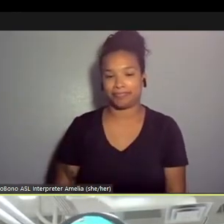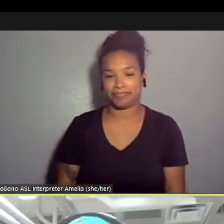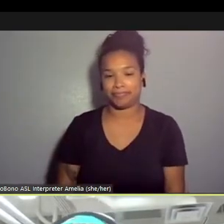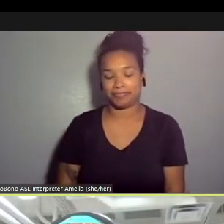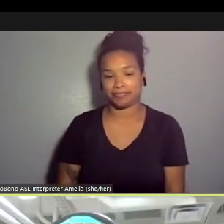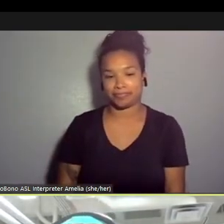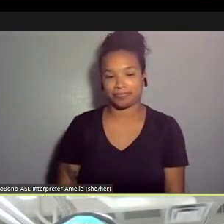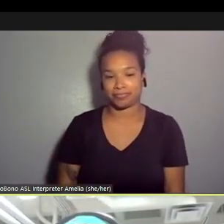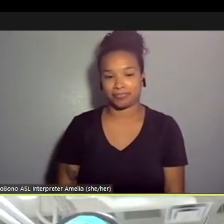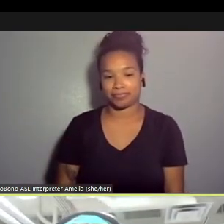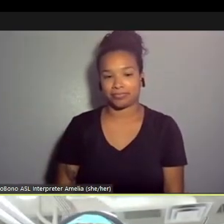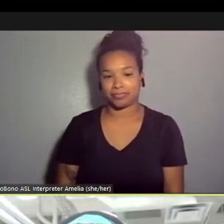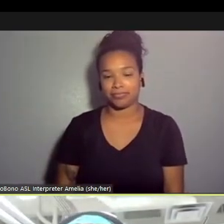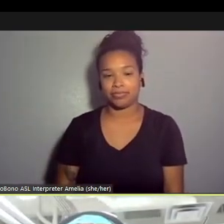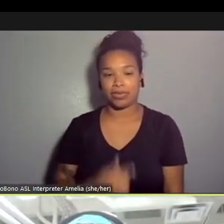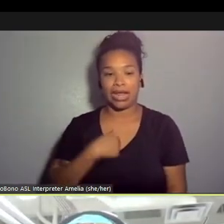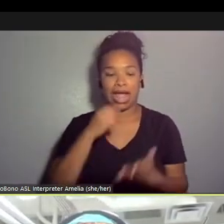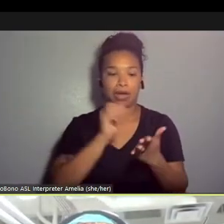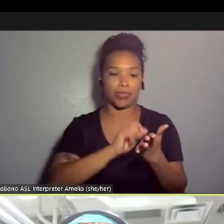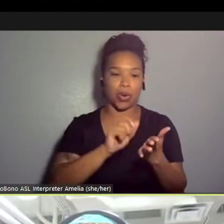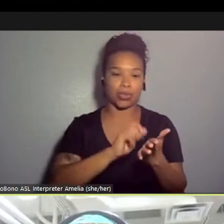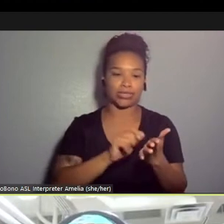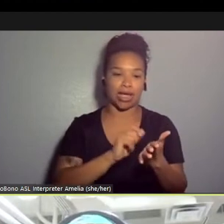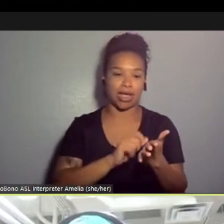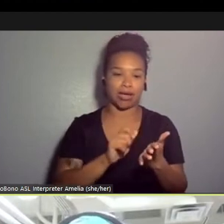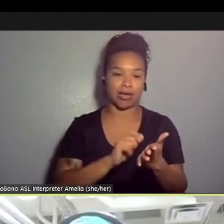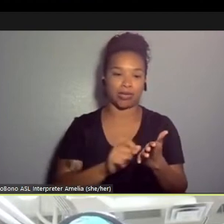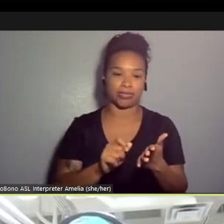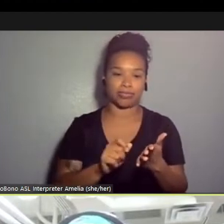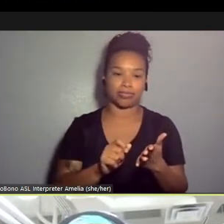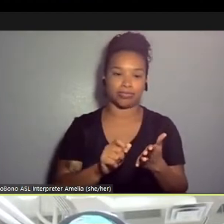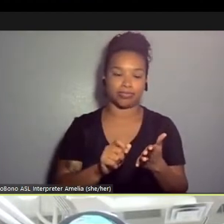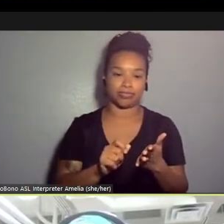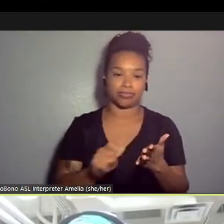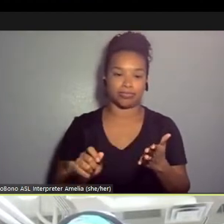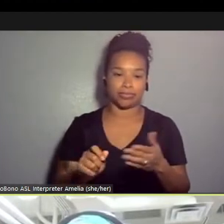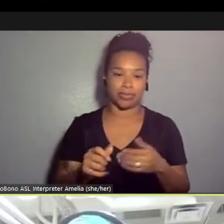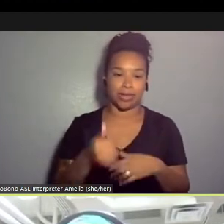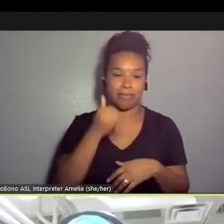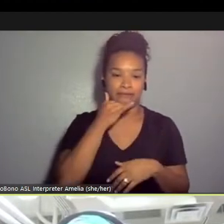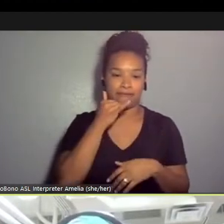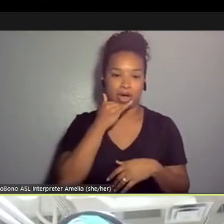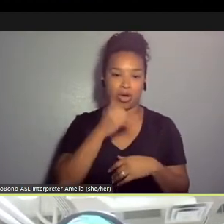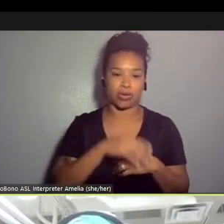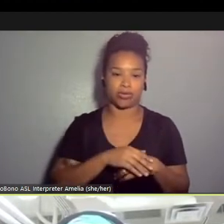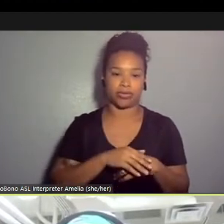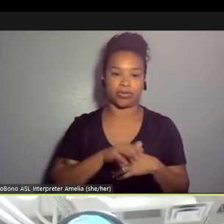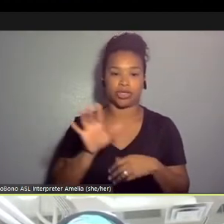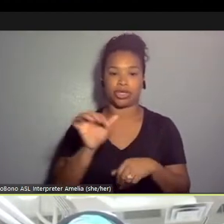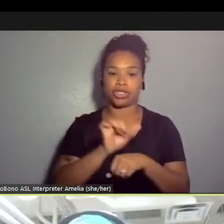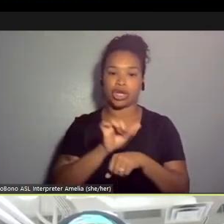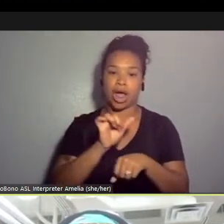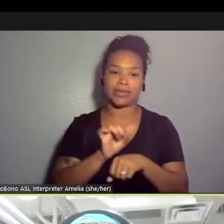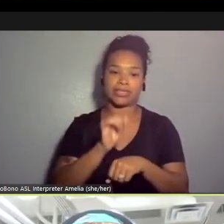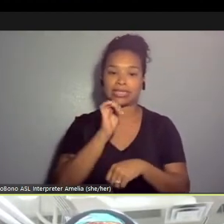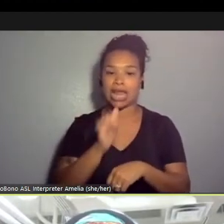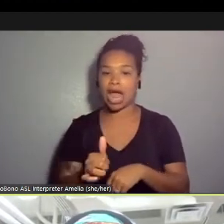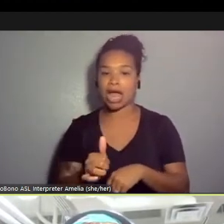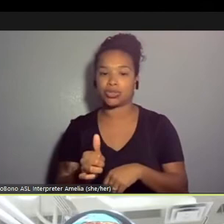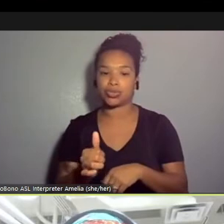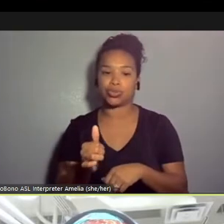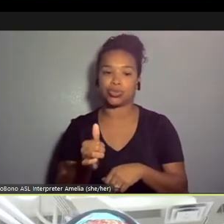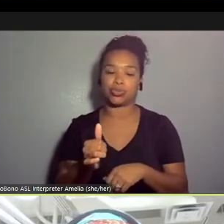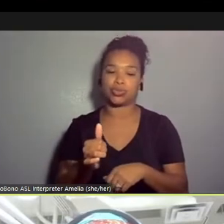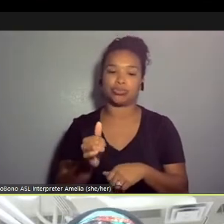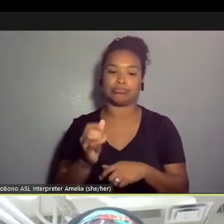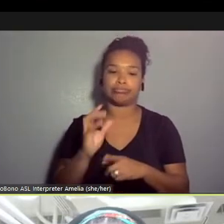I wrote down, taking my phone notes, your job is not to disappear into the character. How do you more deeply